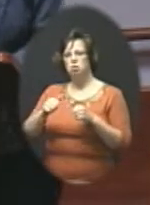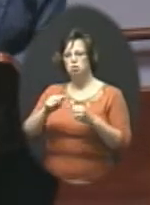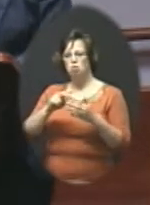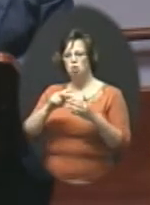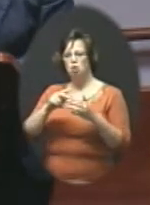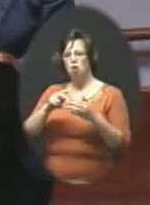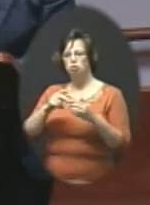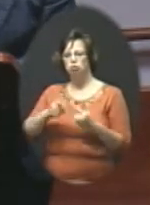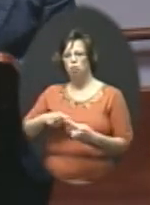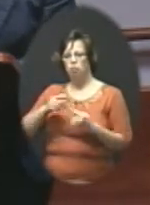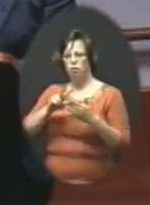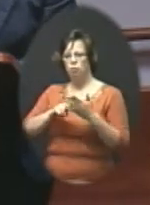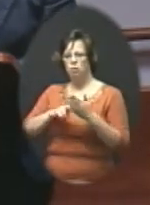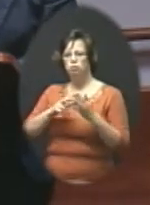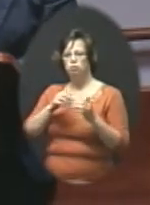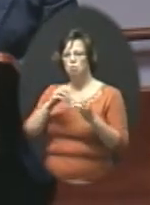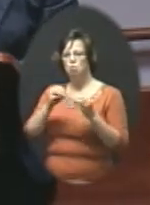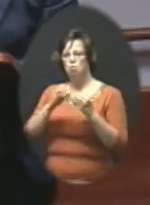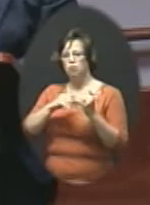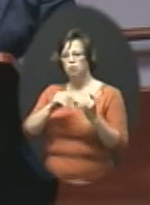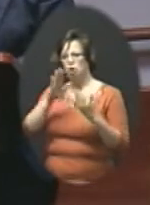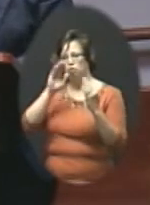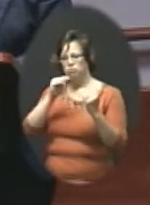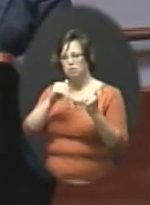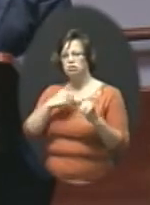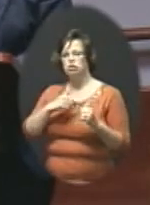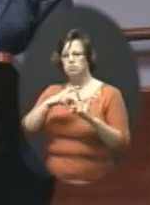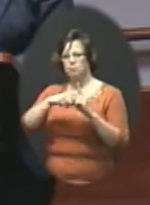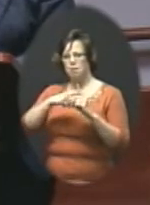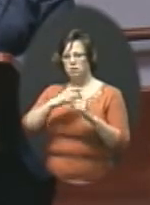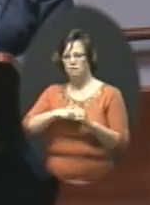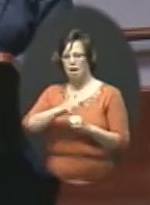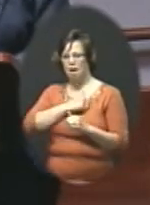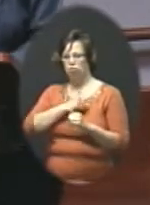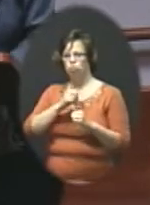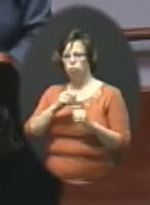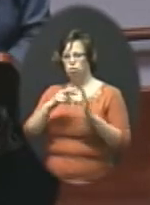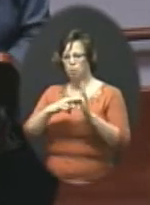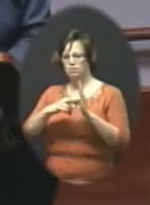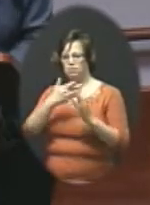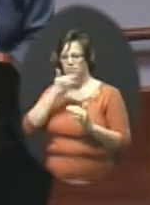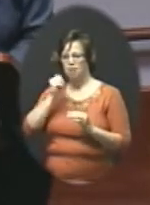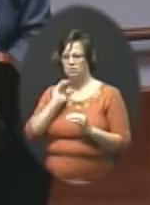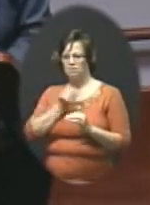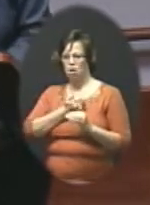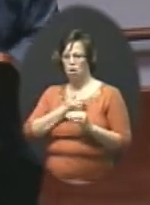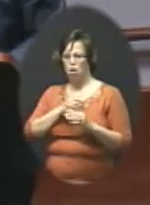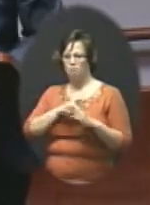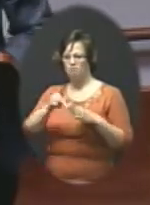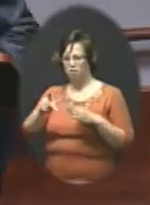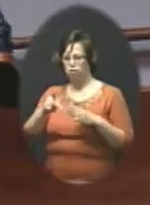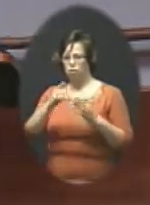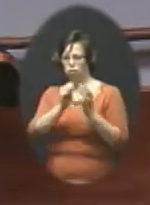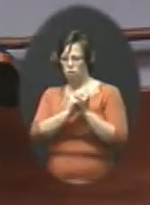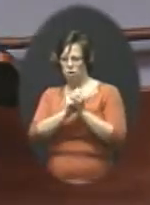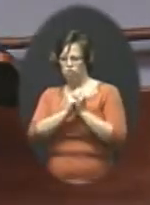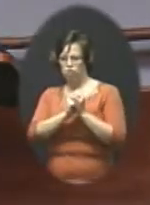own expectations. Liz does this through perseverance and a positive attitude. She truly represents the best of our profession. Congratulations.